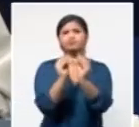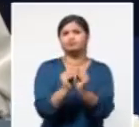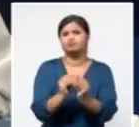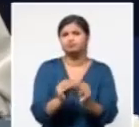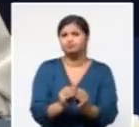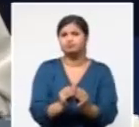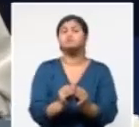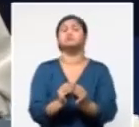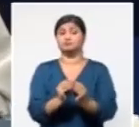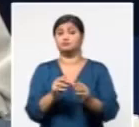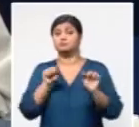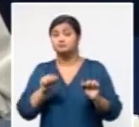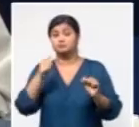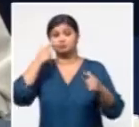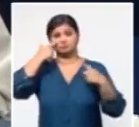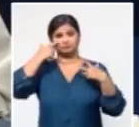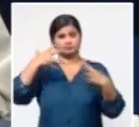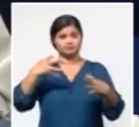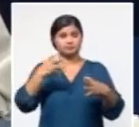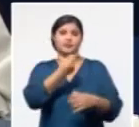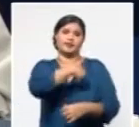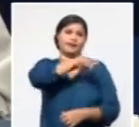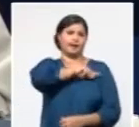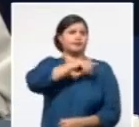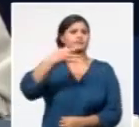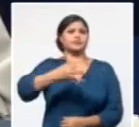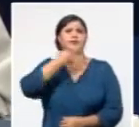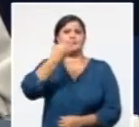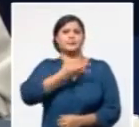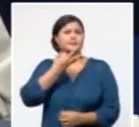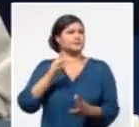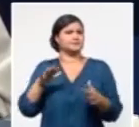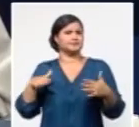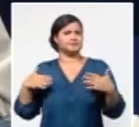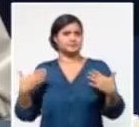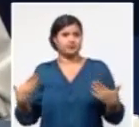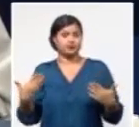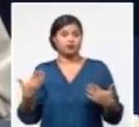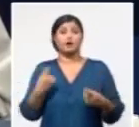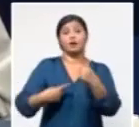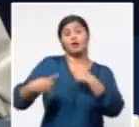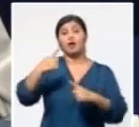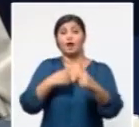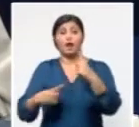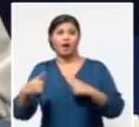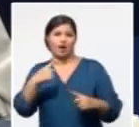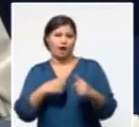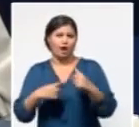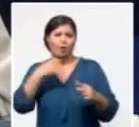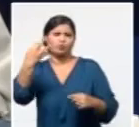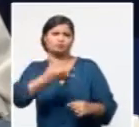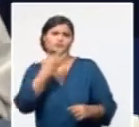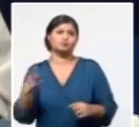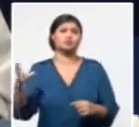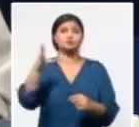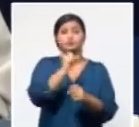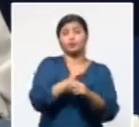beyond its transmissibility. And yesterday we were commenting some articles on